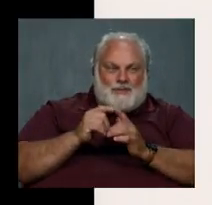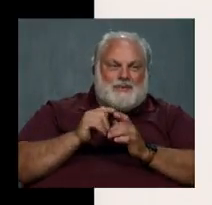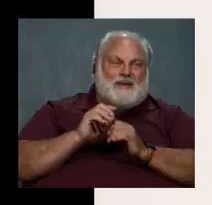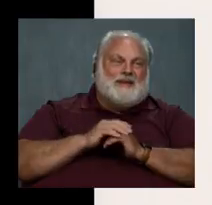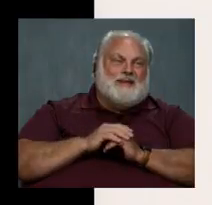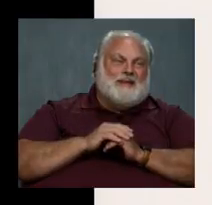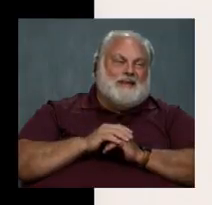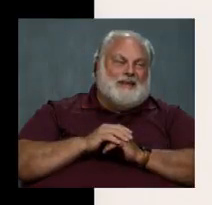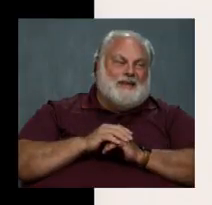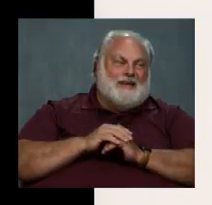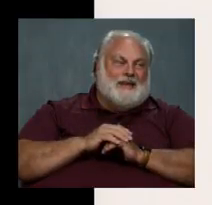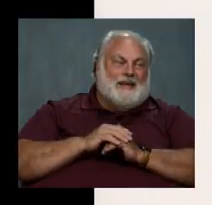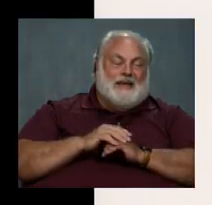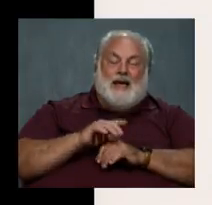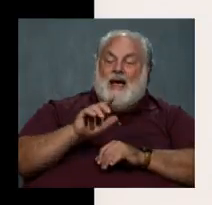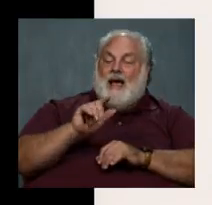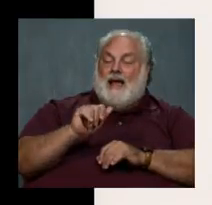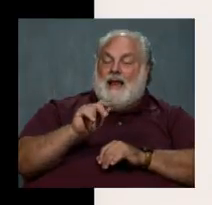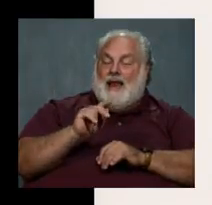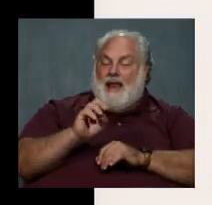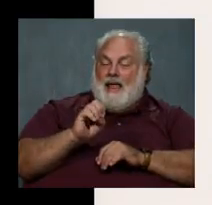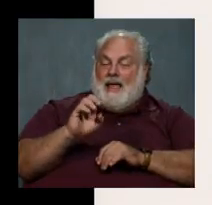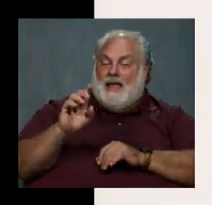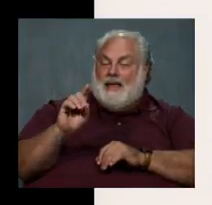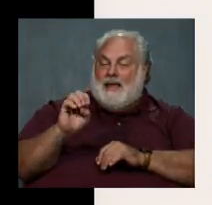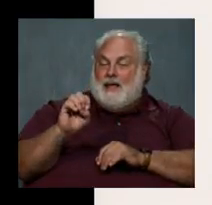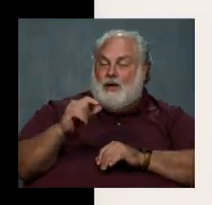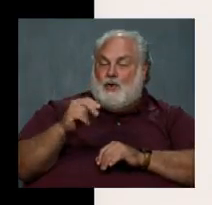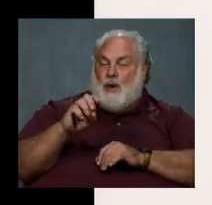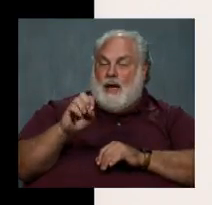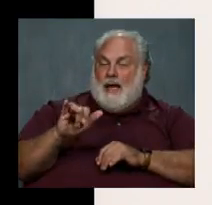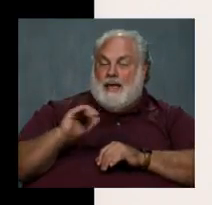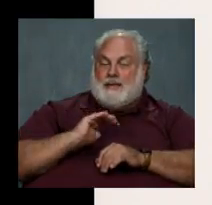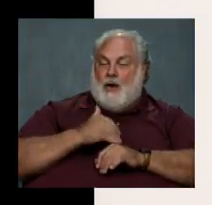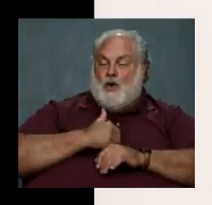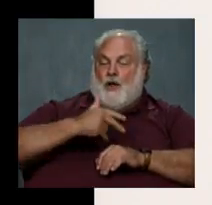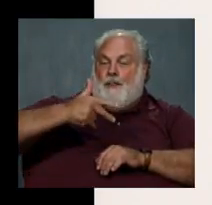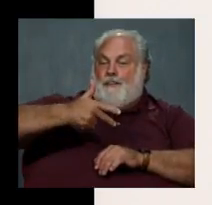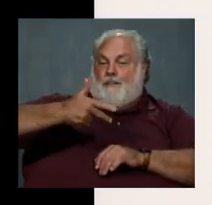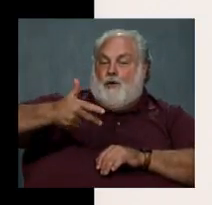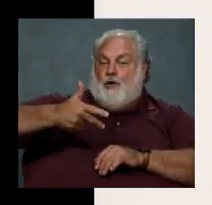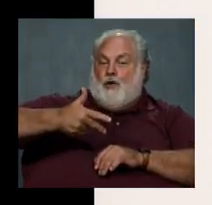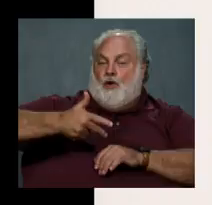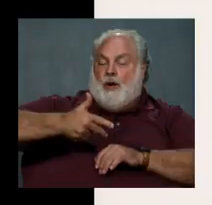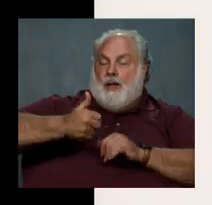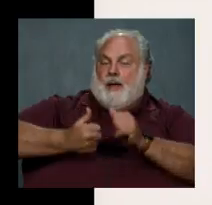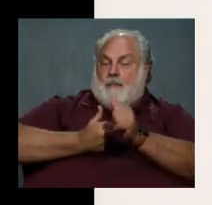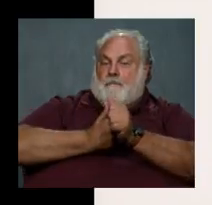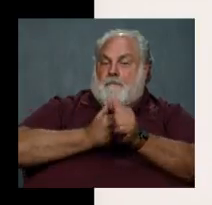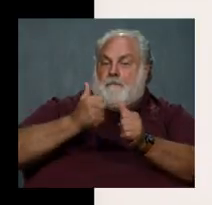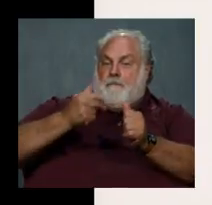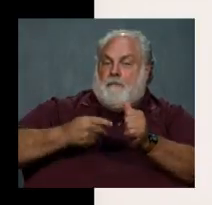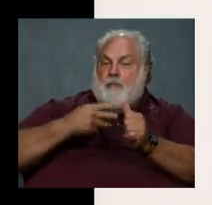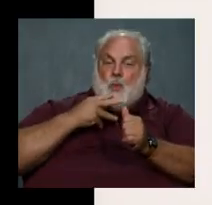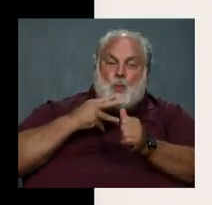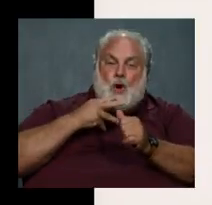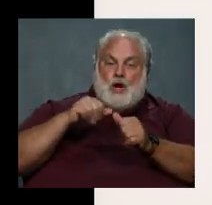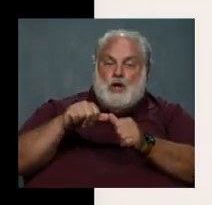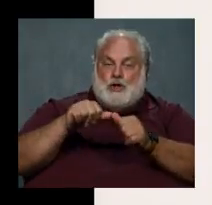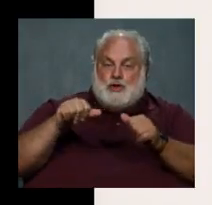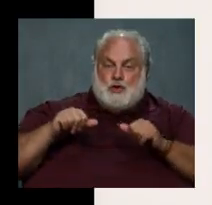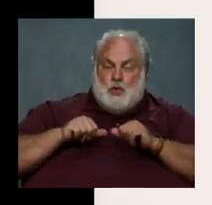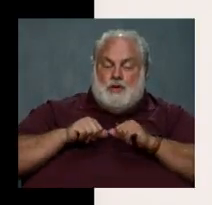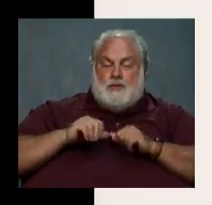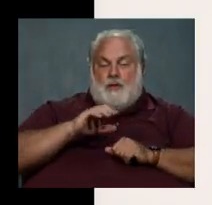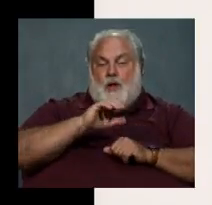But Lake DeGray is a third alternative water source that we've been working with the Corps